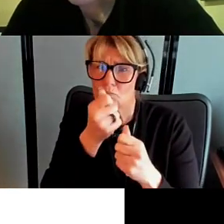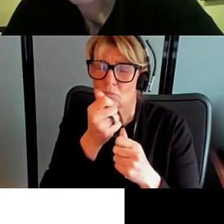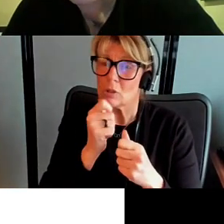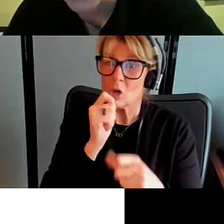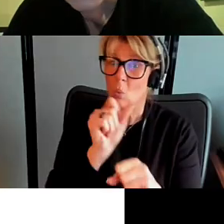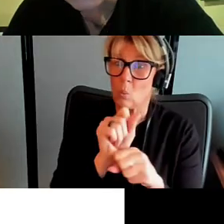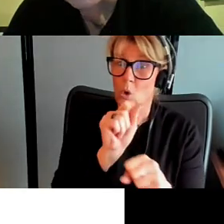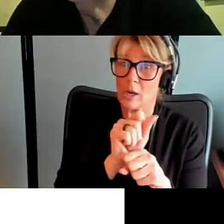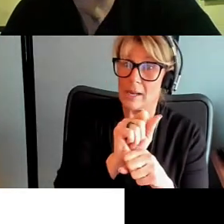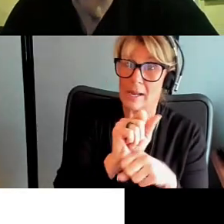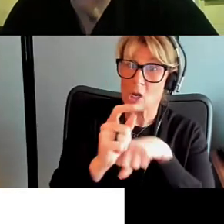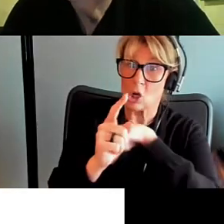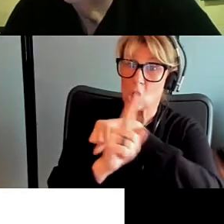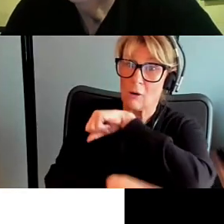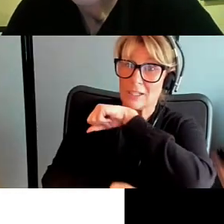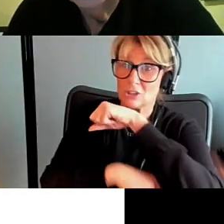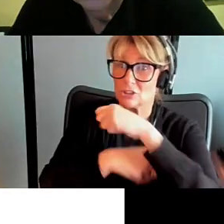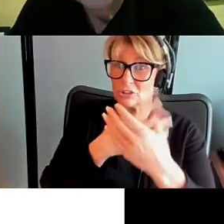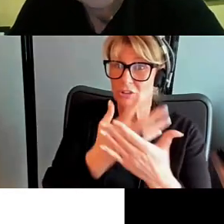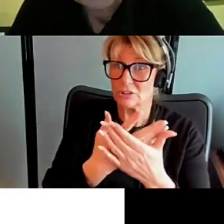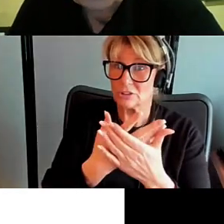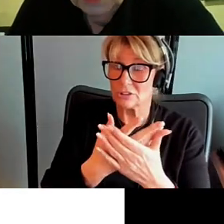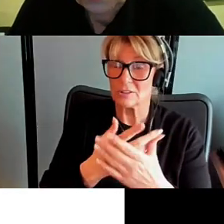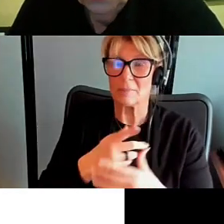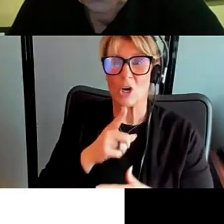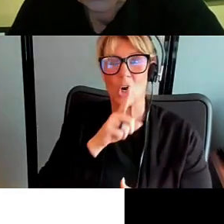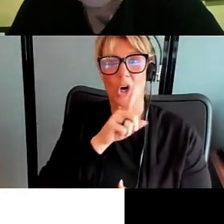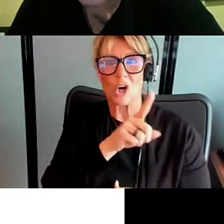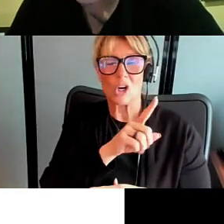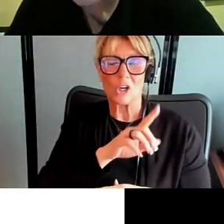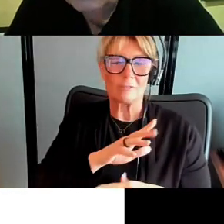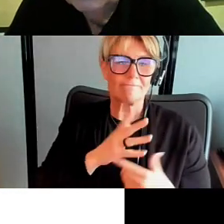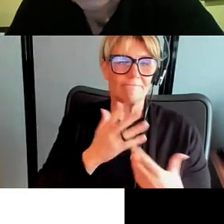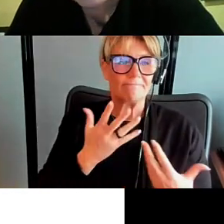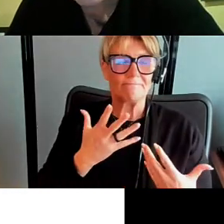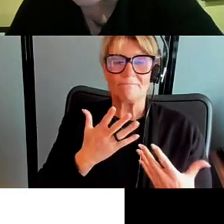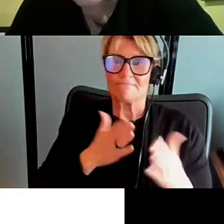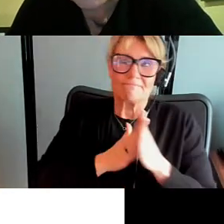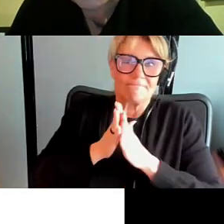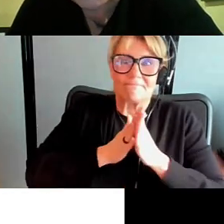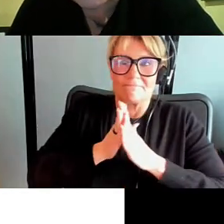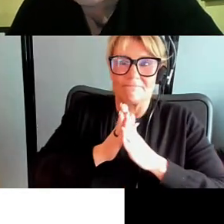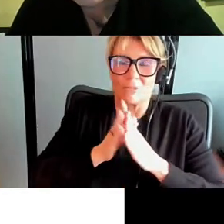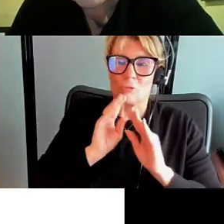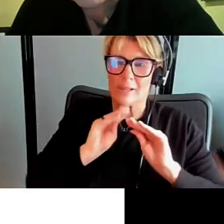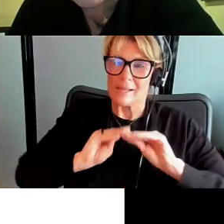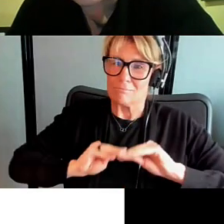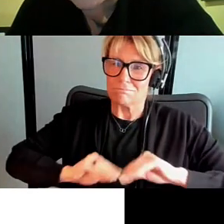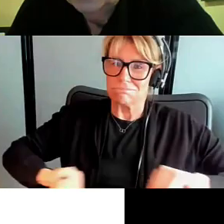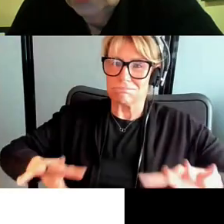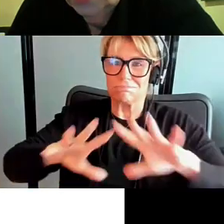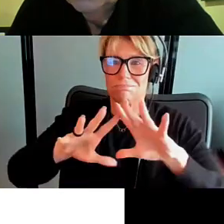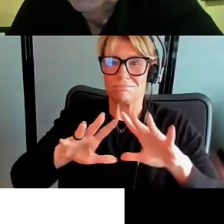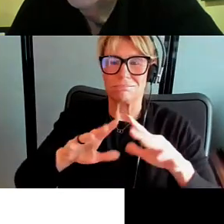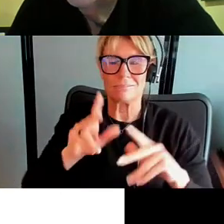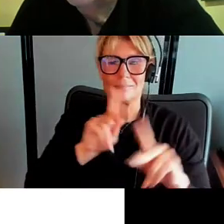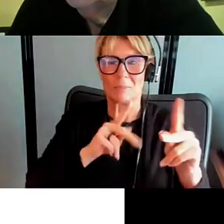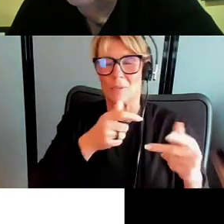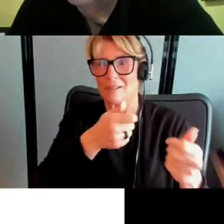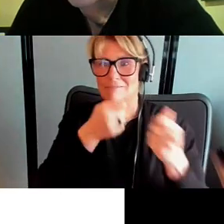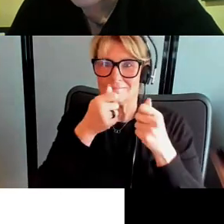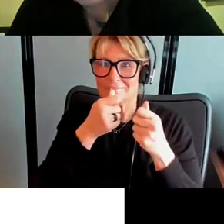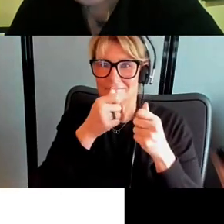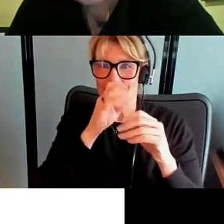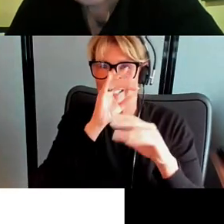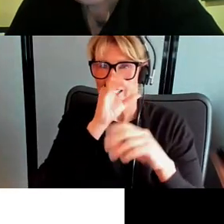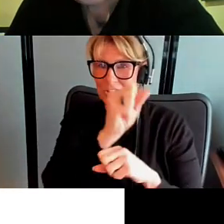she was so passionate about, and you could feel her enthusiasm. And in that podcast, she